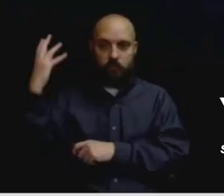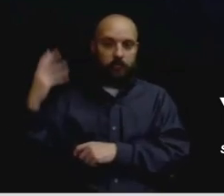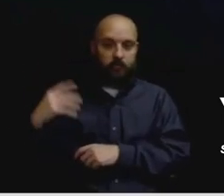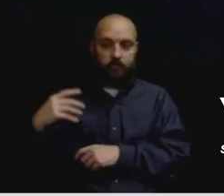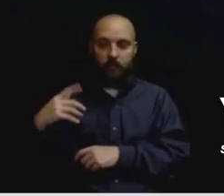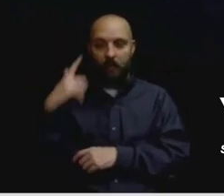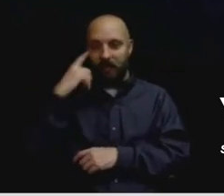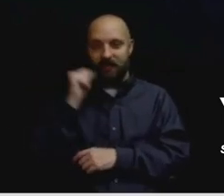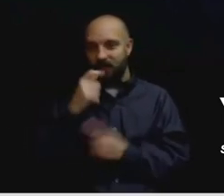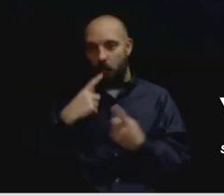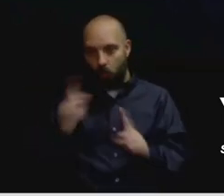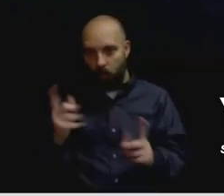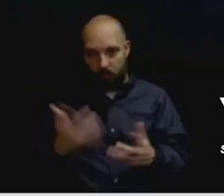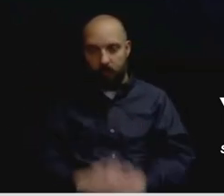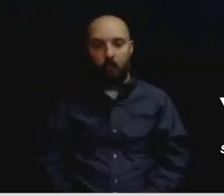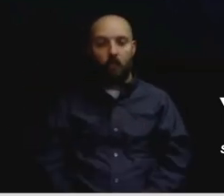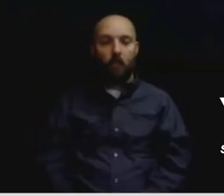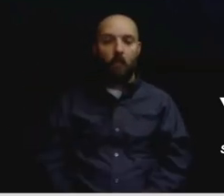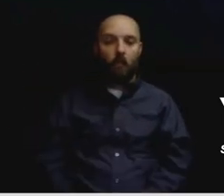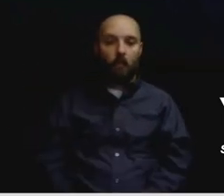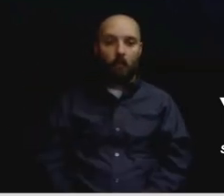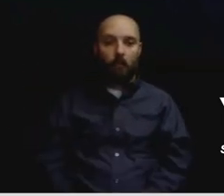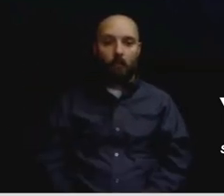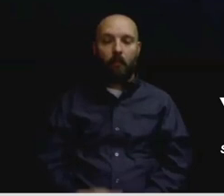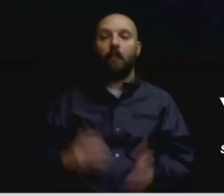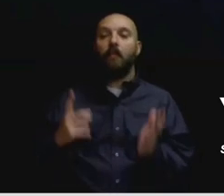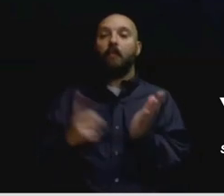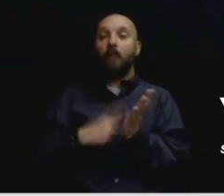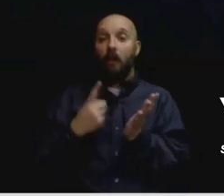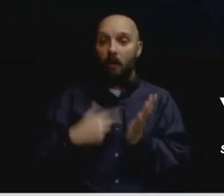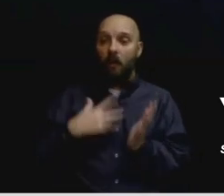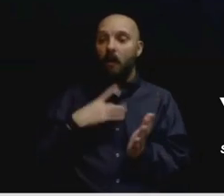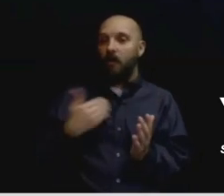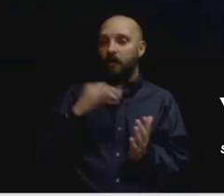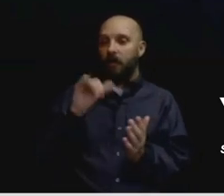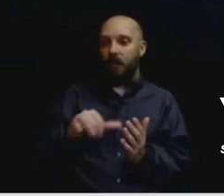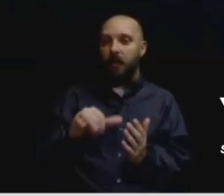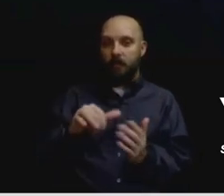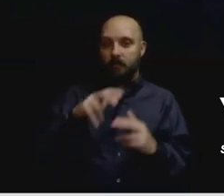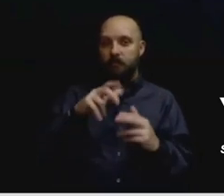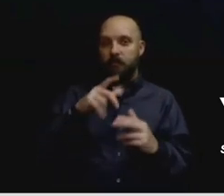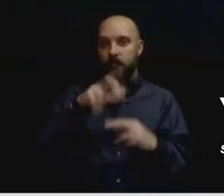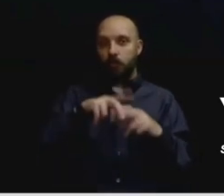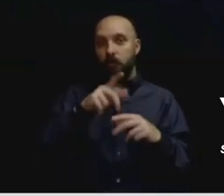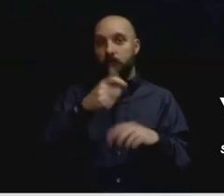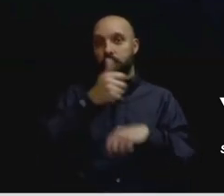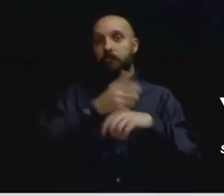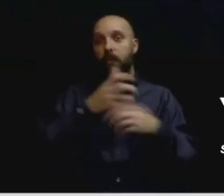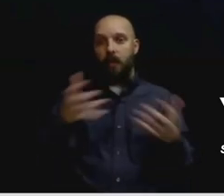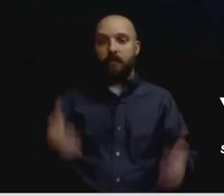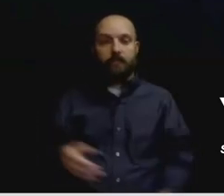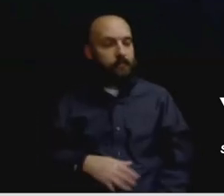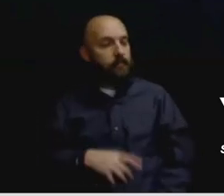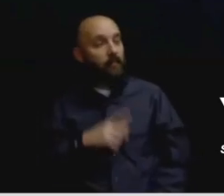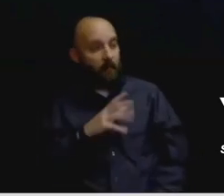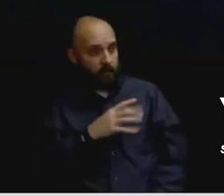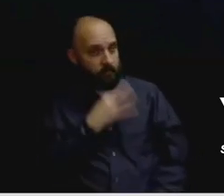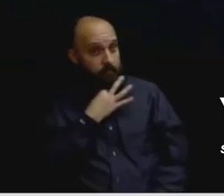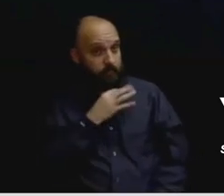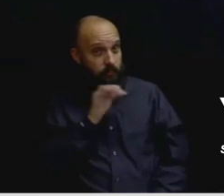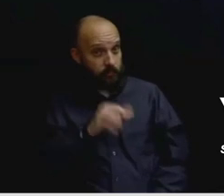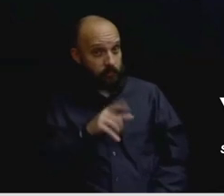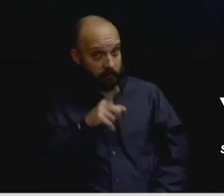not working. And sometimes I like to have that swing up a lot. And has this